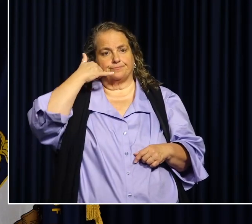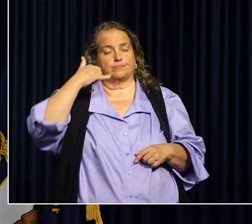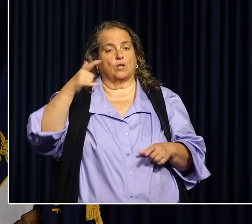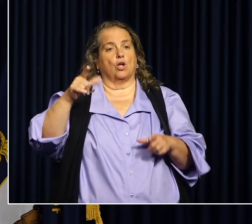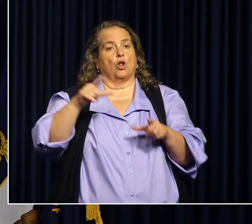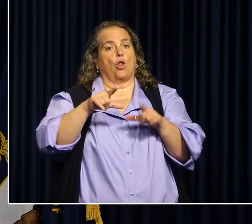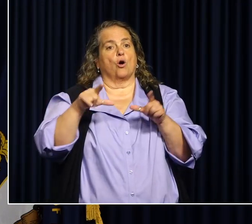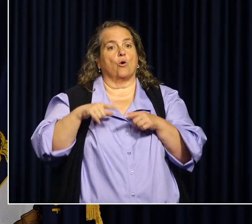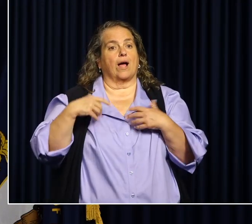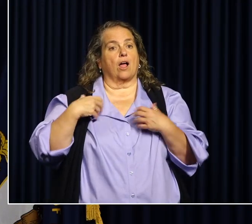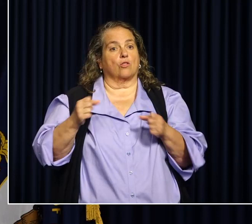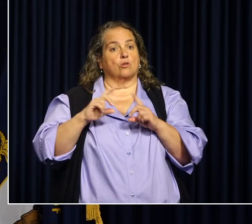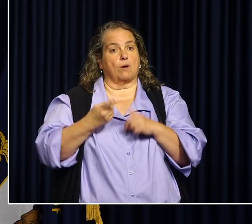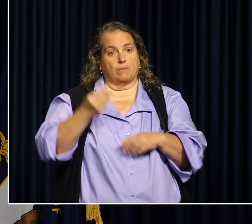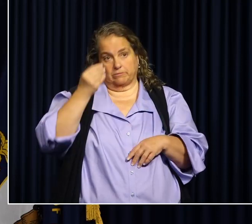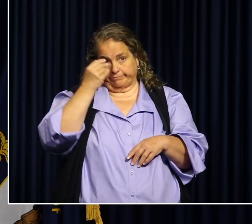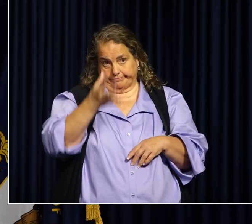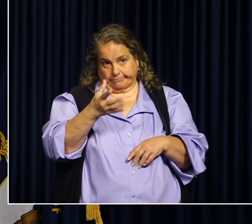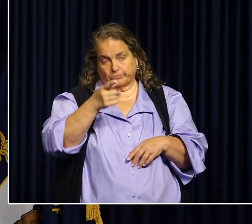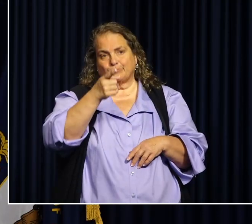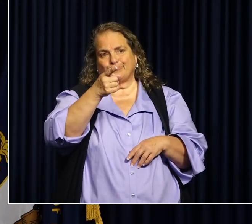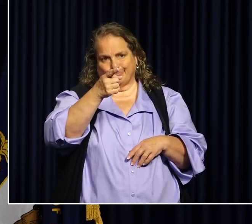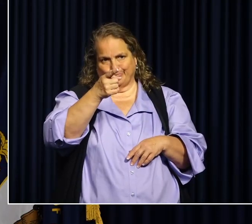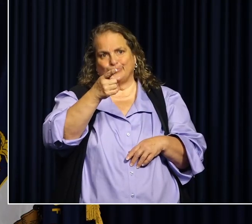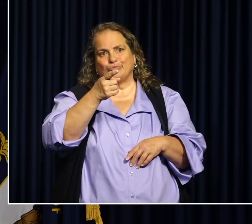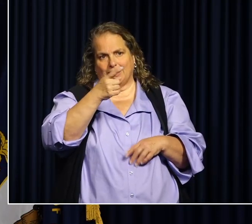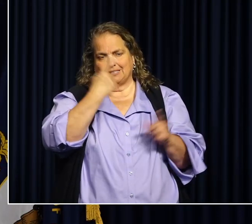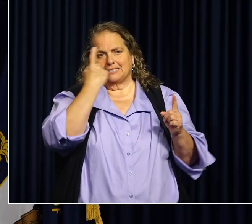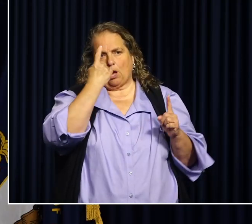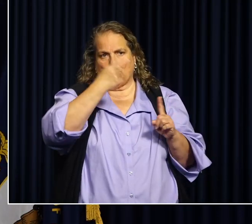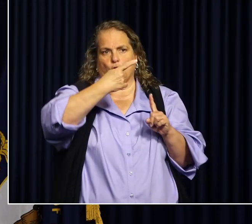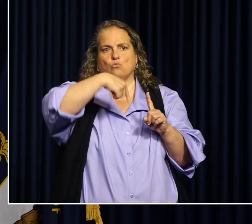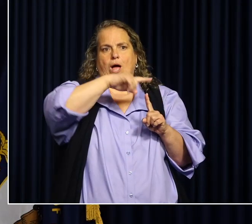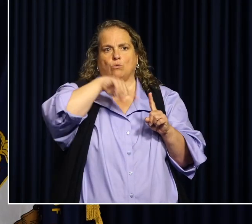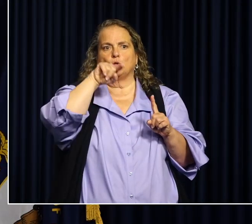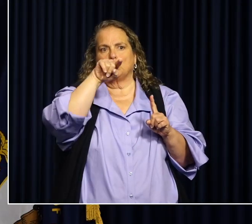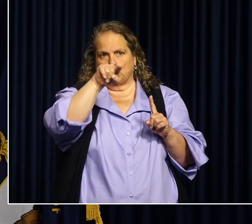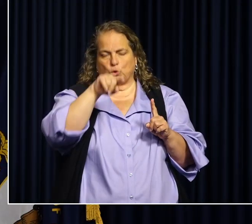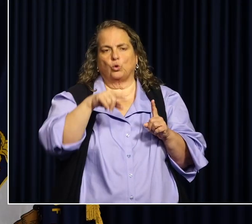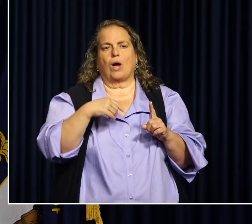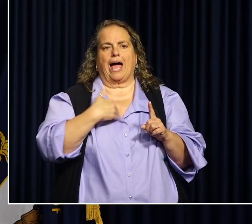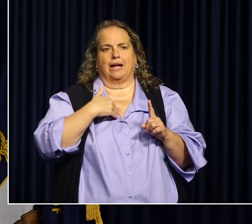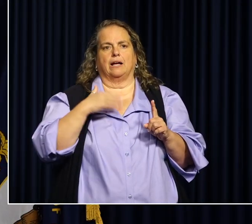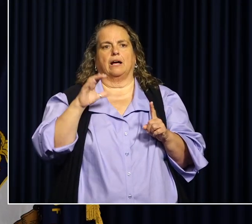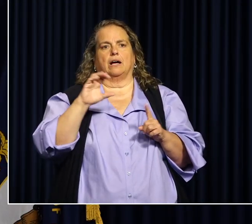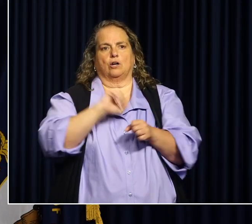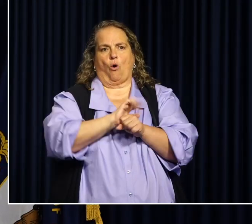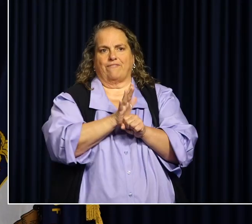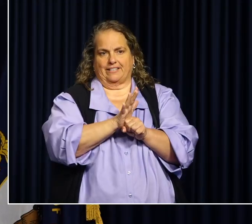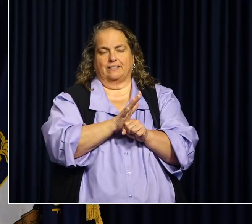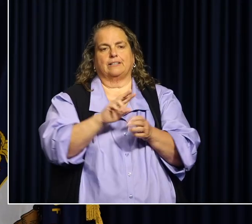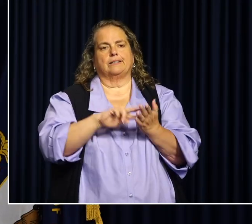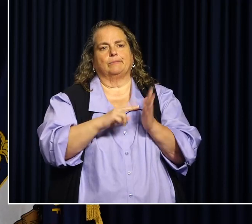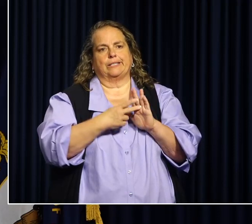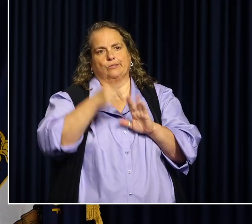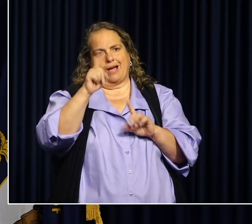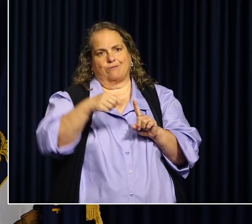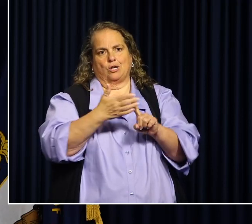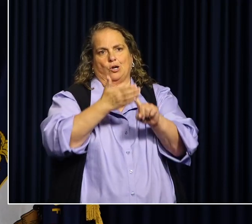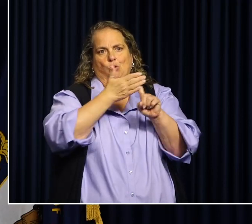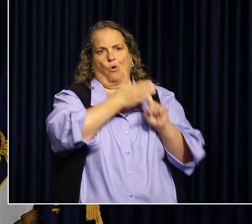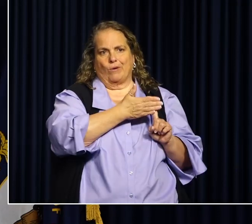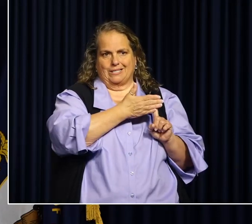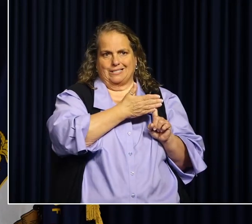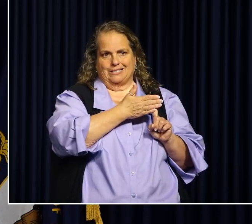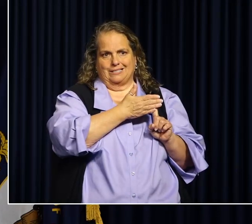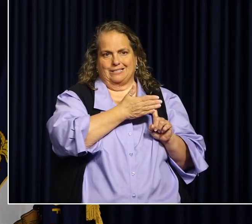department or the state calls, right? When it pops up there and it says public health, and it means that you may have been exposed to somebody,